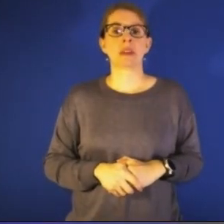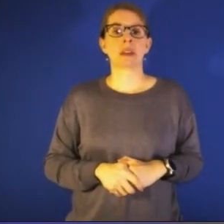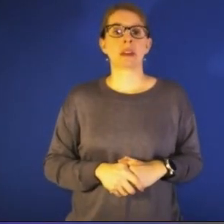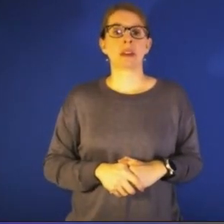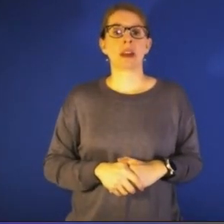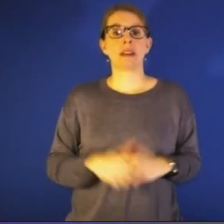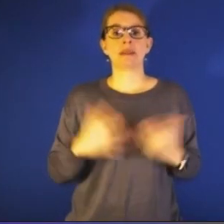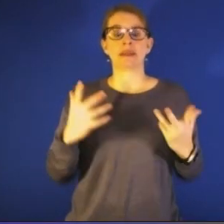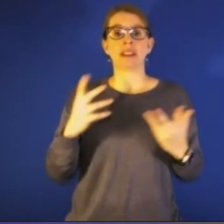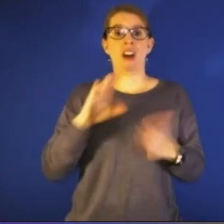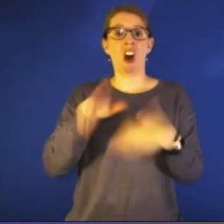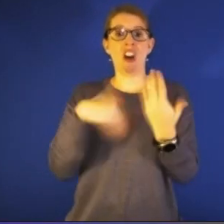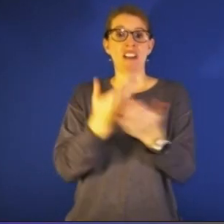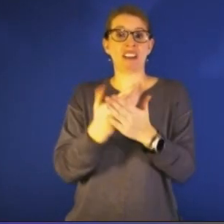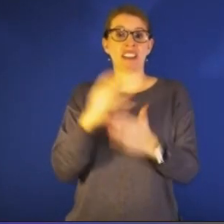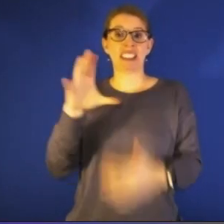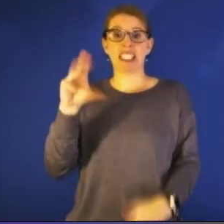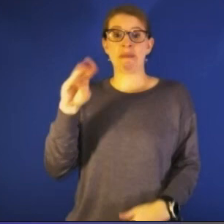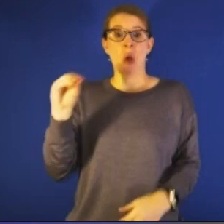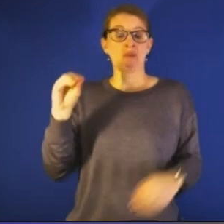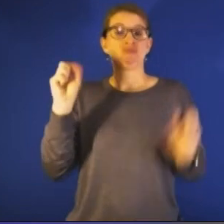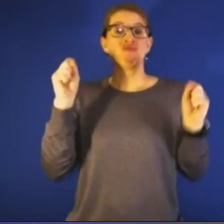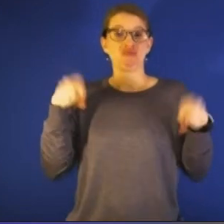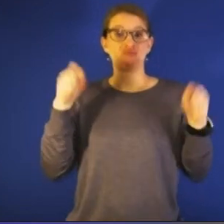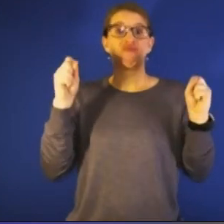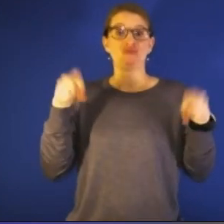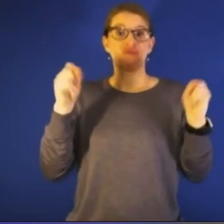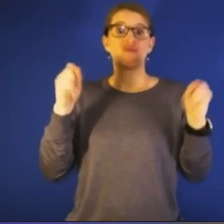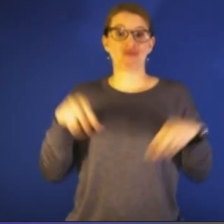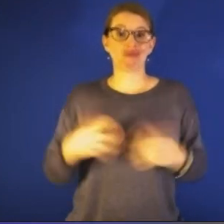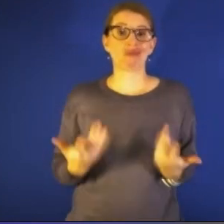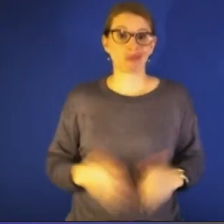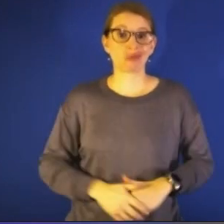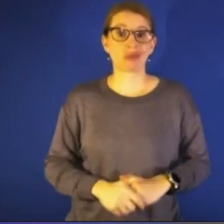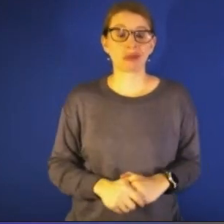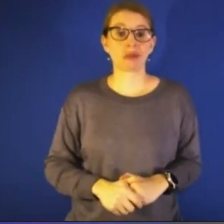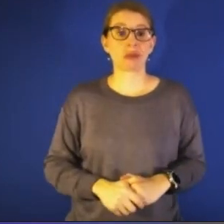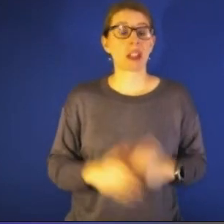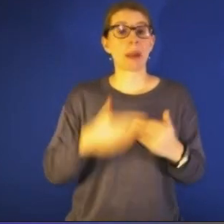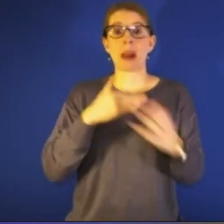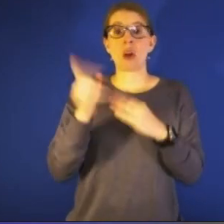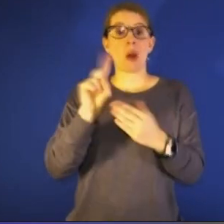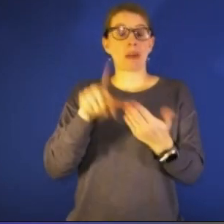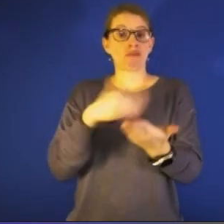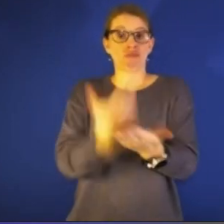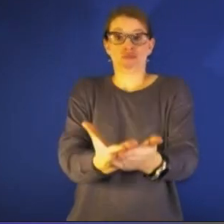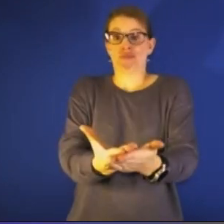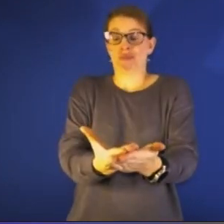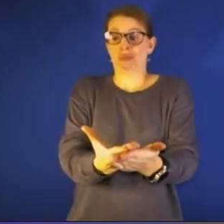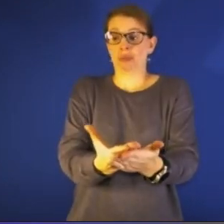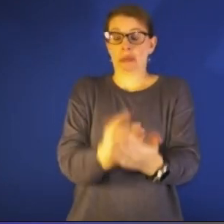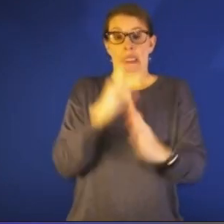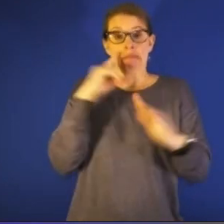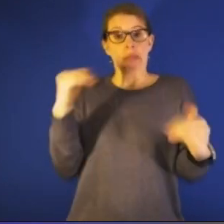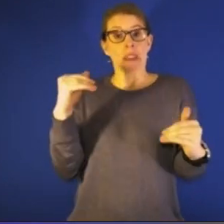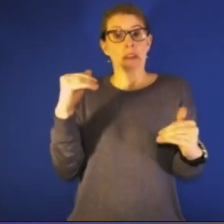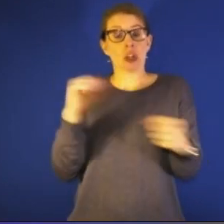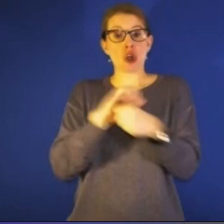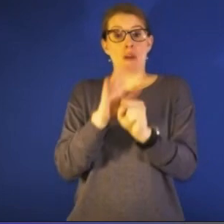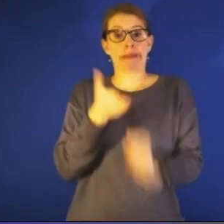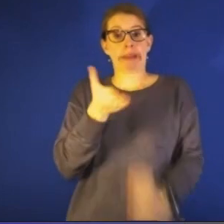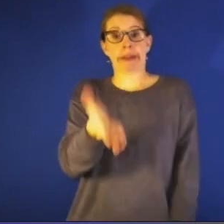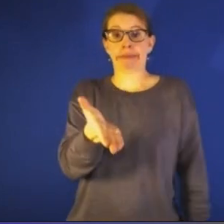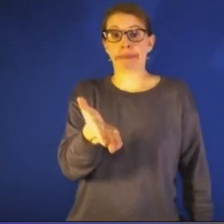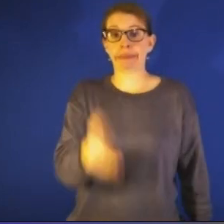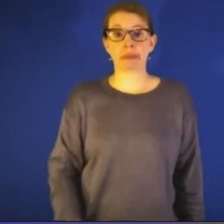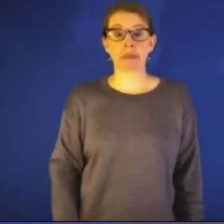Yeah, it's just everywhere, right, Hawk? I mean, no matter where you go, you may as well expect COVID to be there. In fact, we've